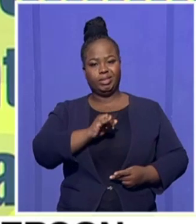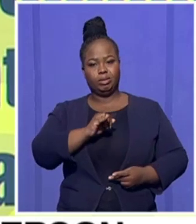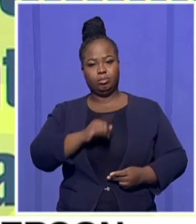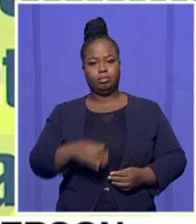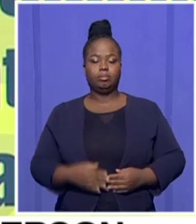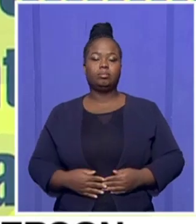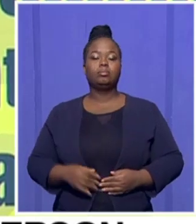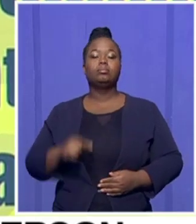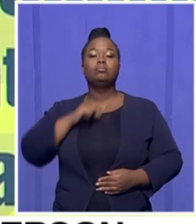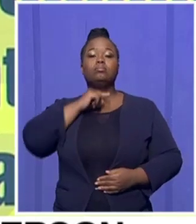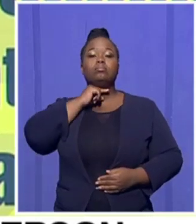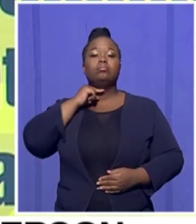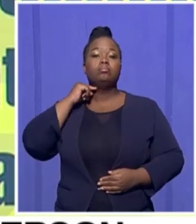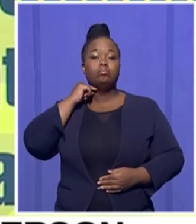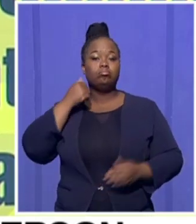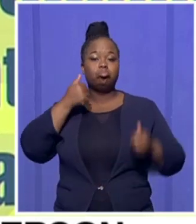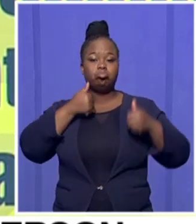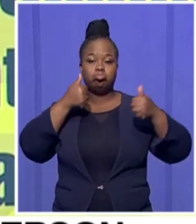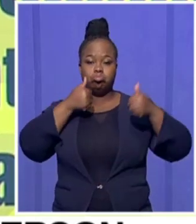Baruti Barona,